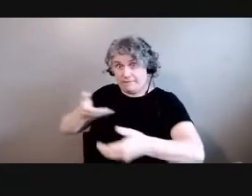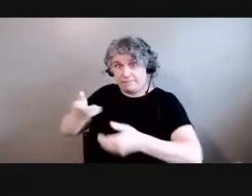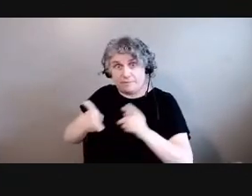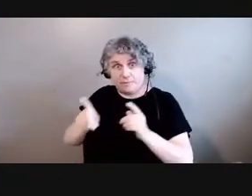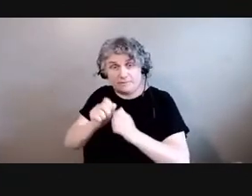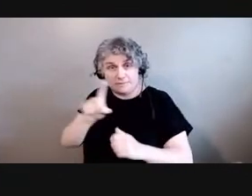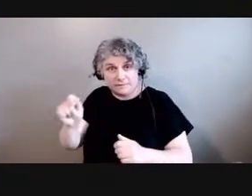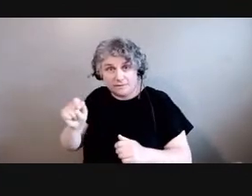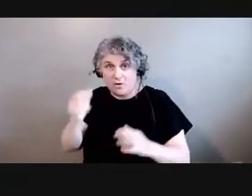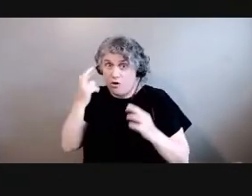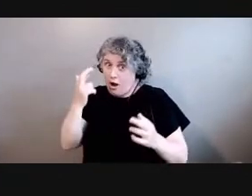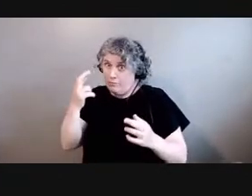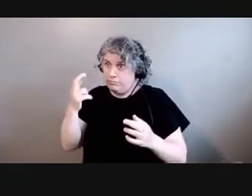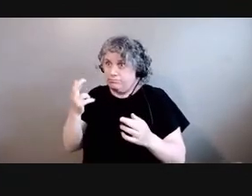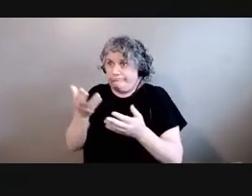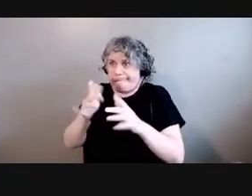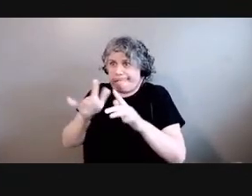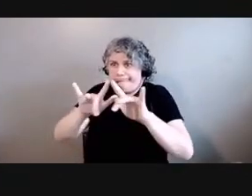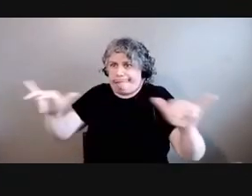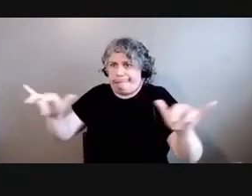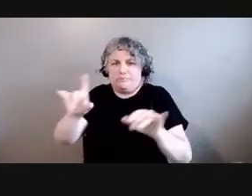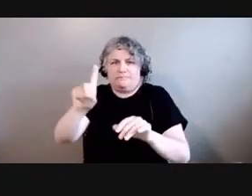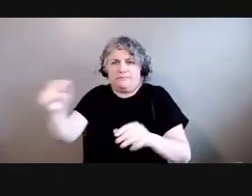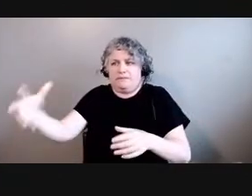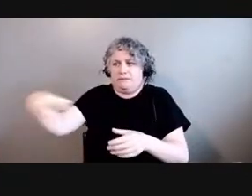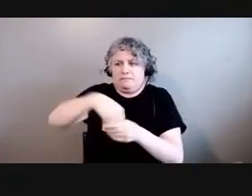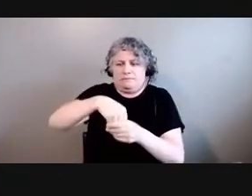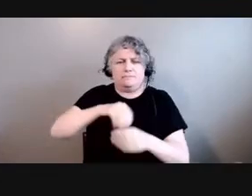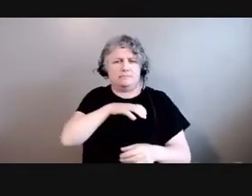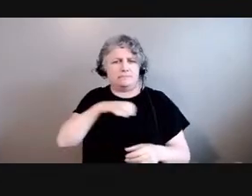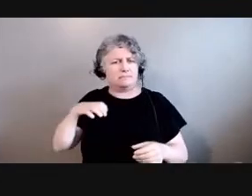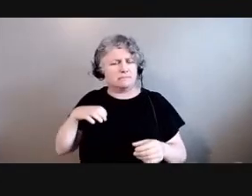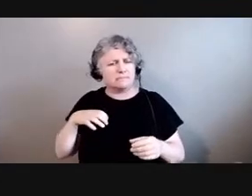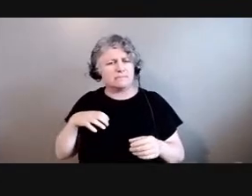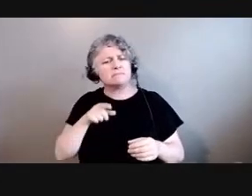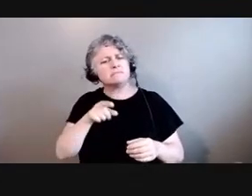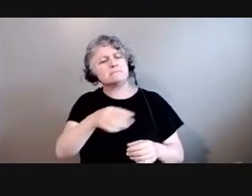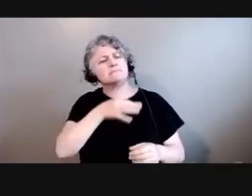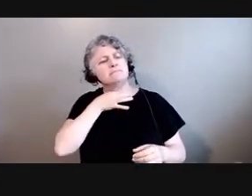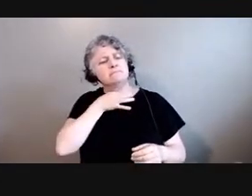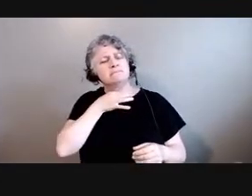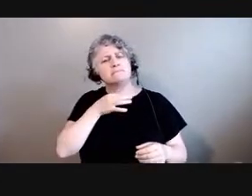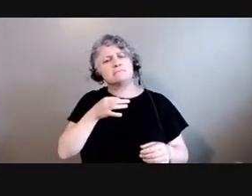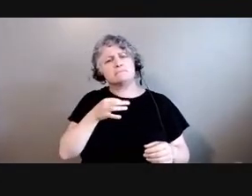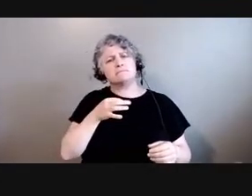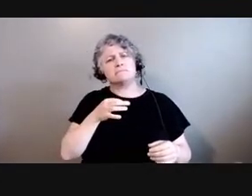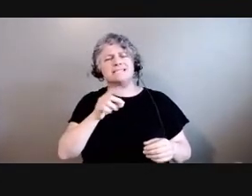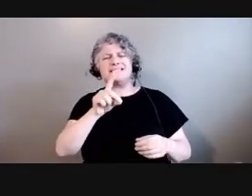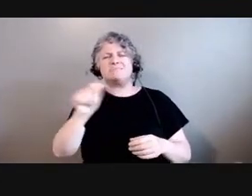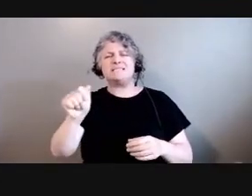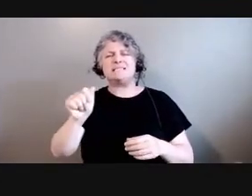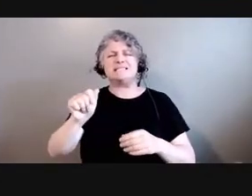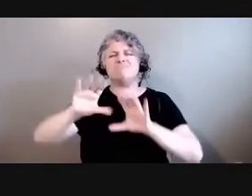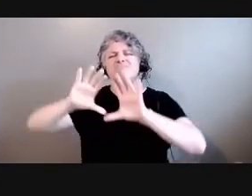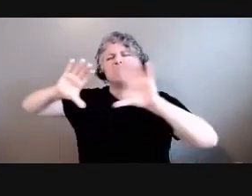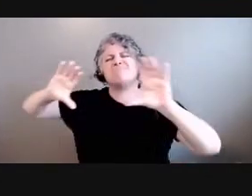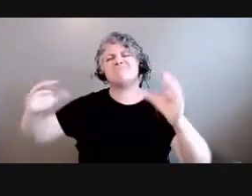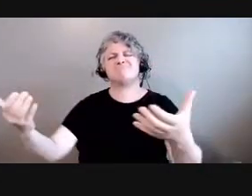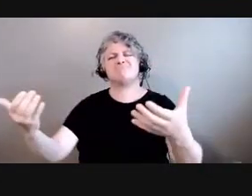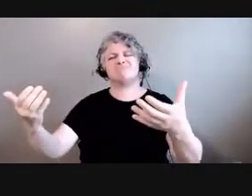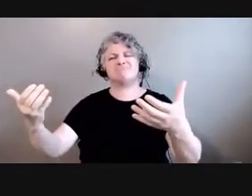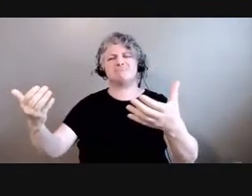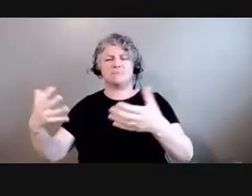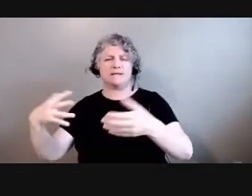uniquely of persons with various disabilities. And what part do you feel the disability industrial complex plays in all of this